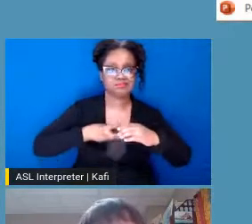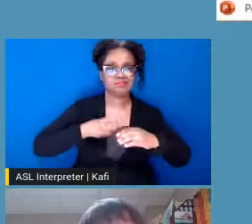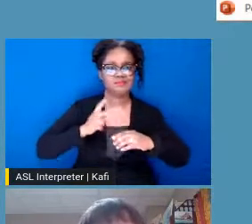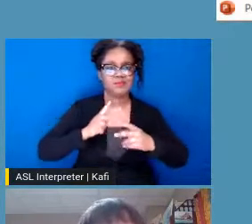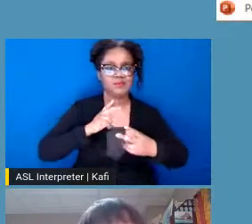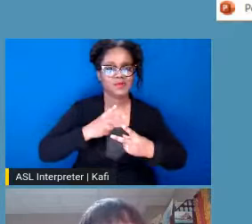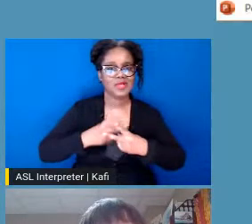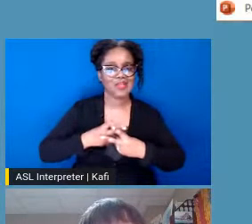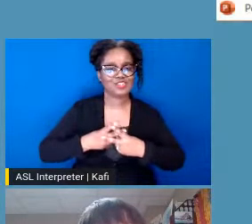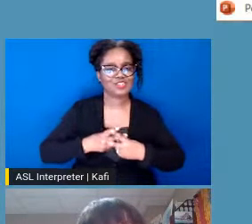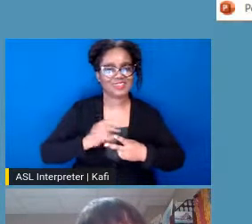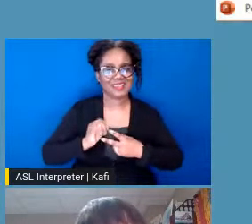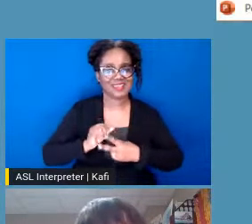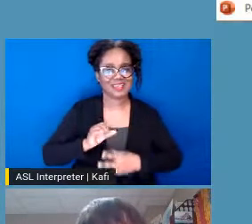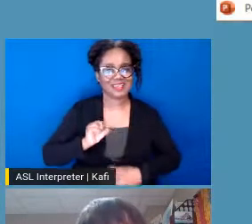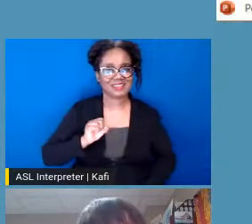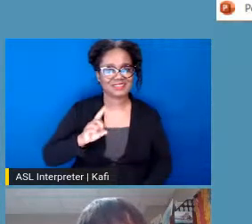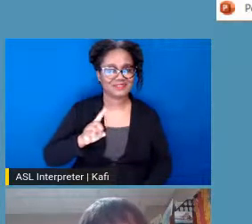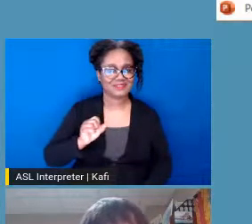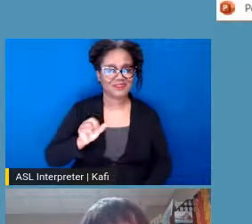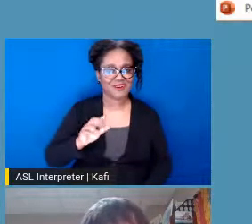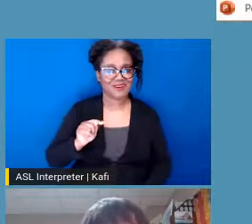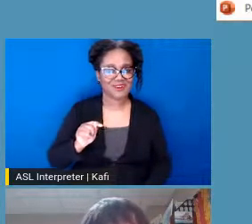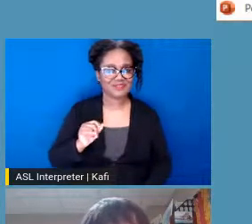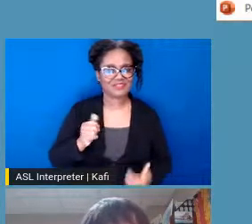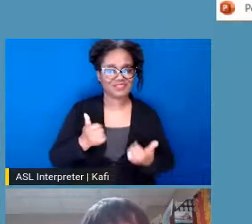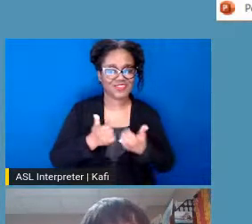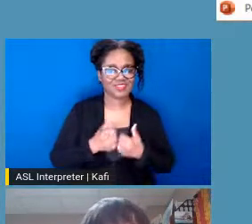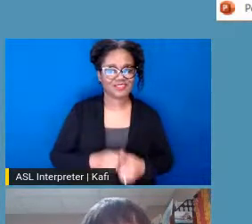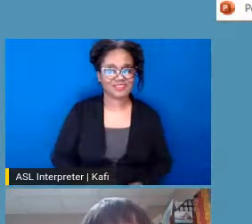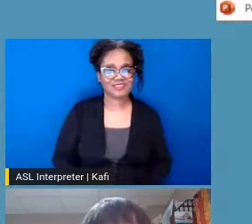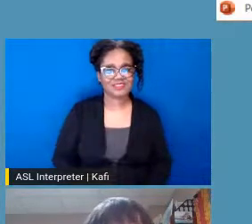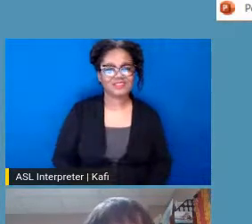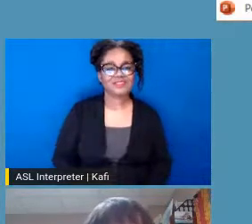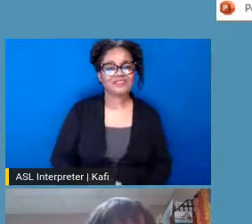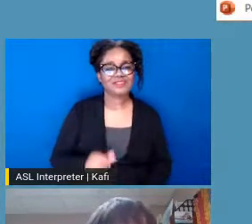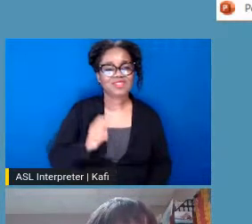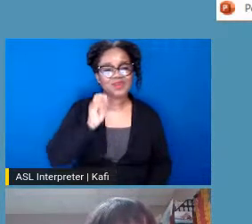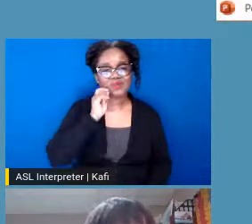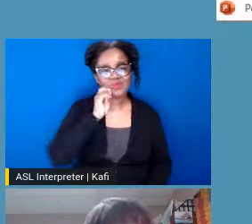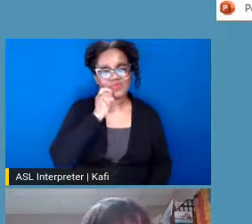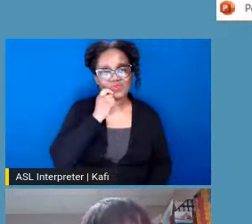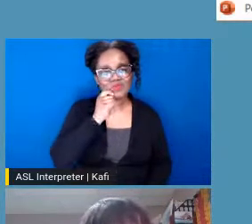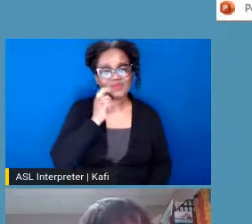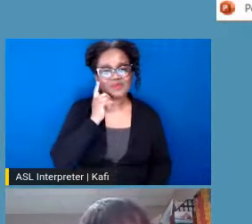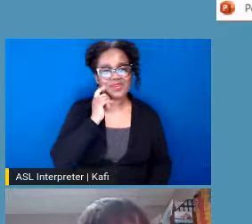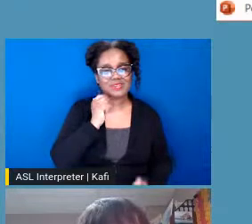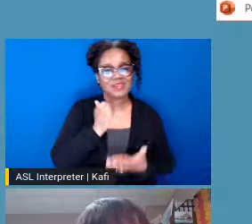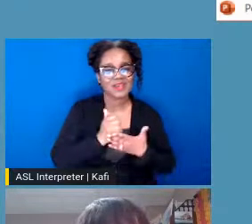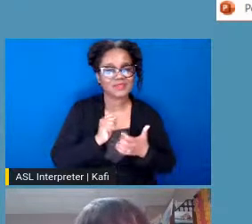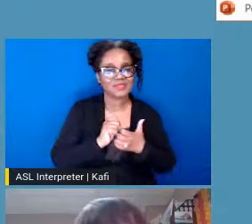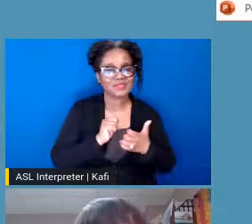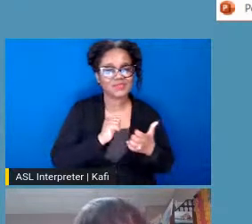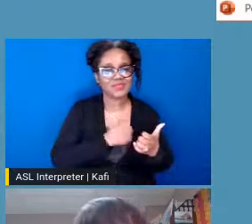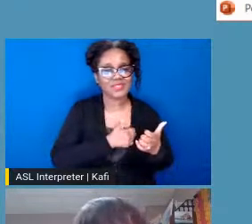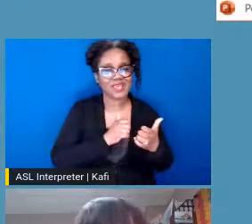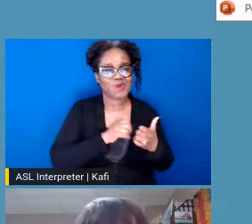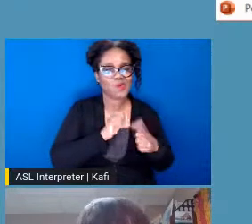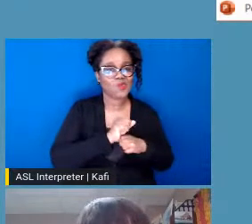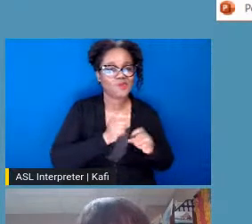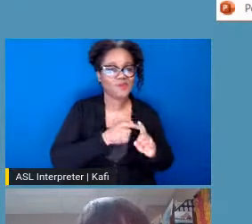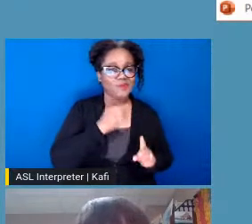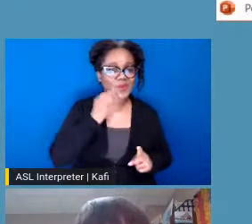course, the very important sharing of our work from home coworkers, the pets that were helping